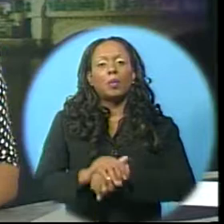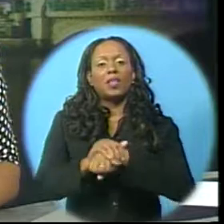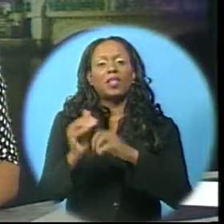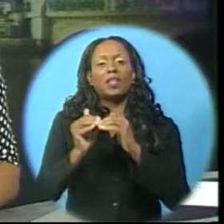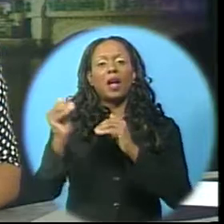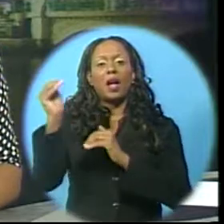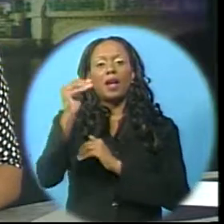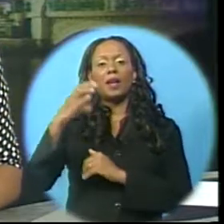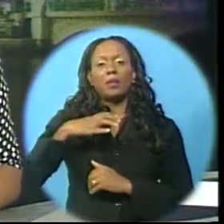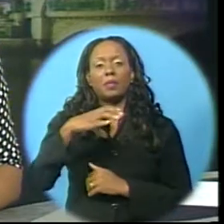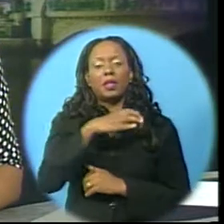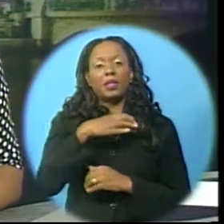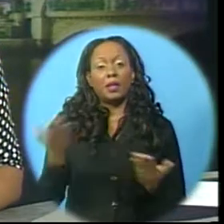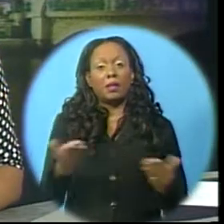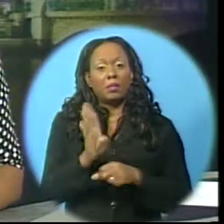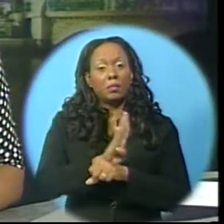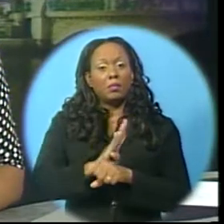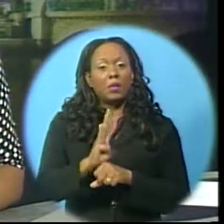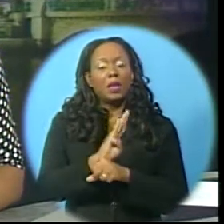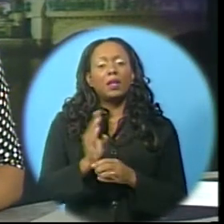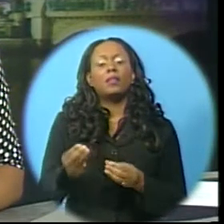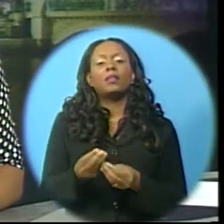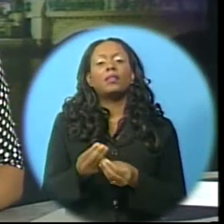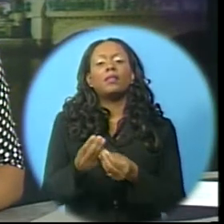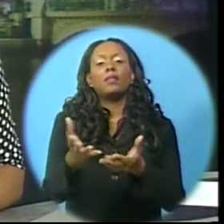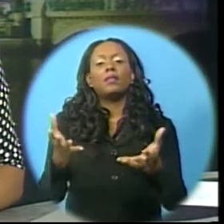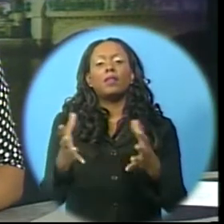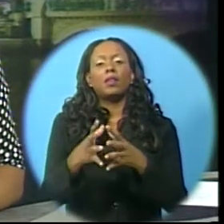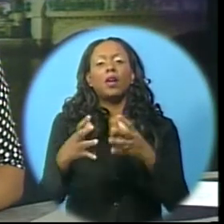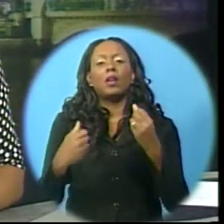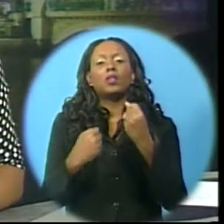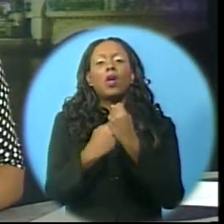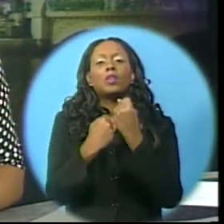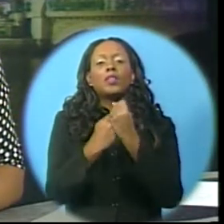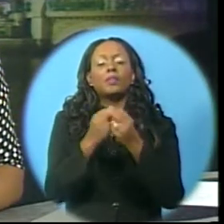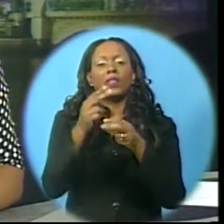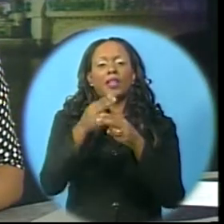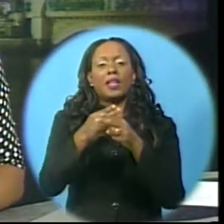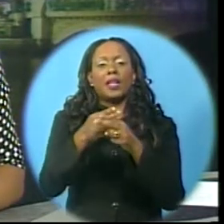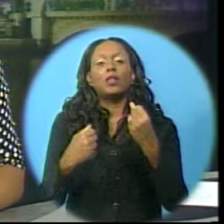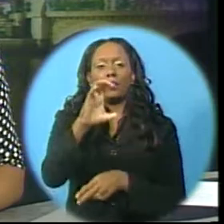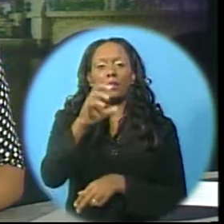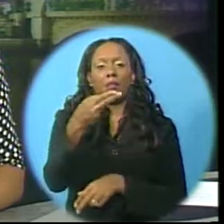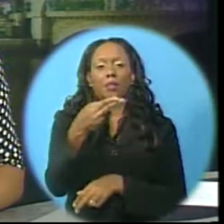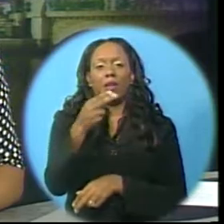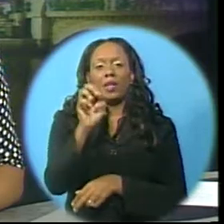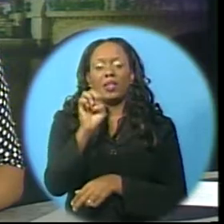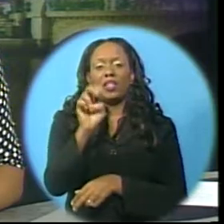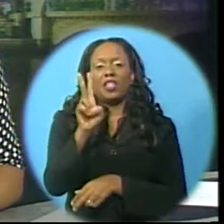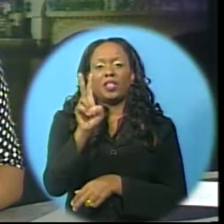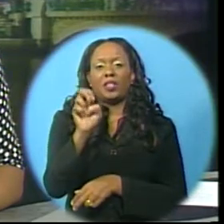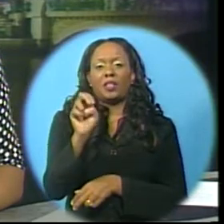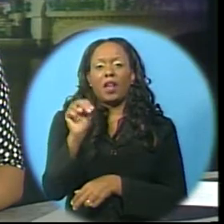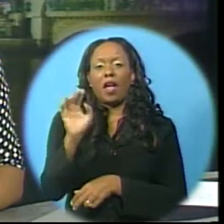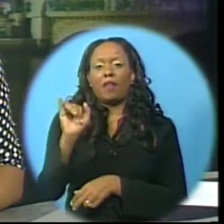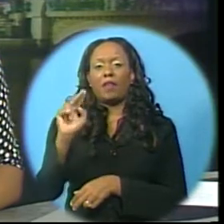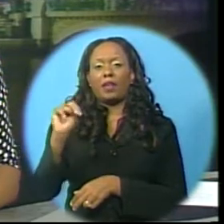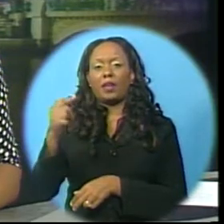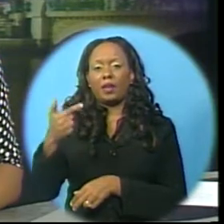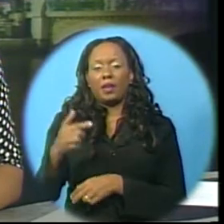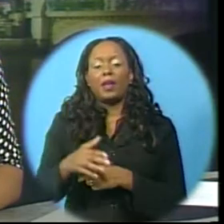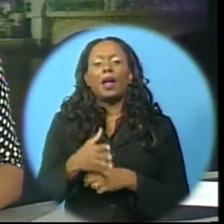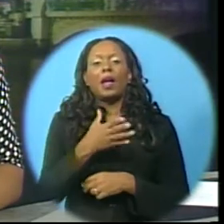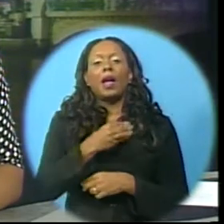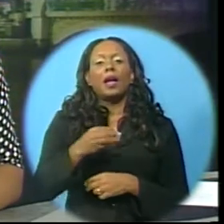The British High Commission in Barbados has dispersed its largest number of Chevening scholarships this year. From their High Commissioner to Barbados,